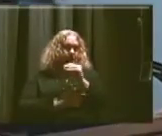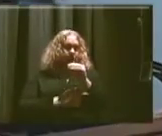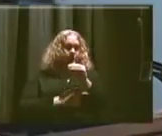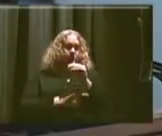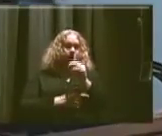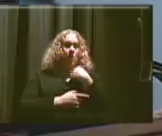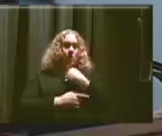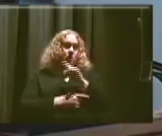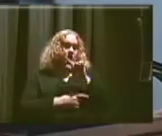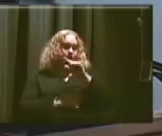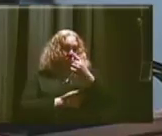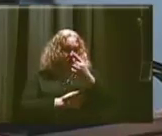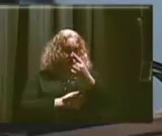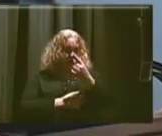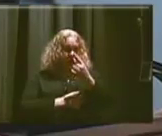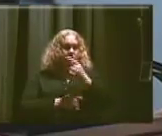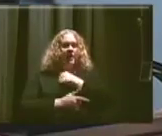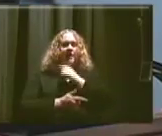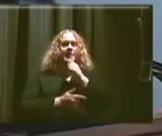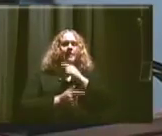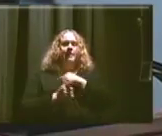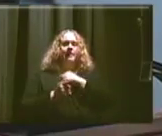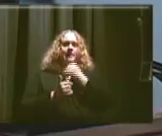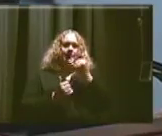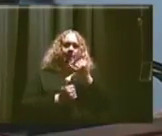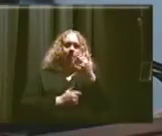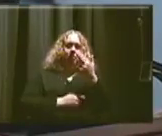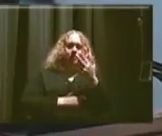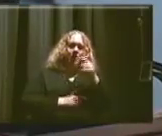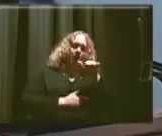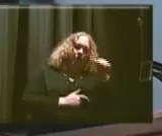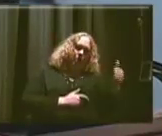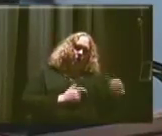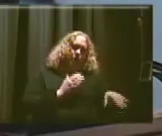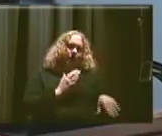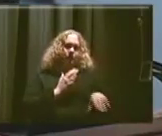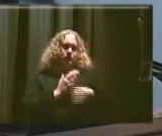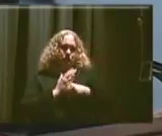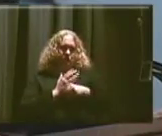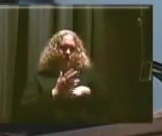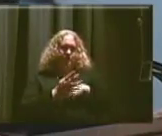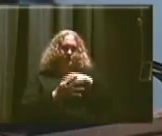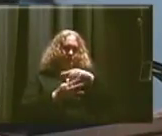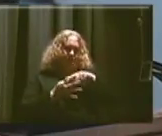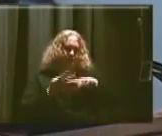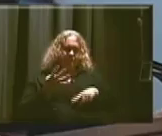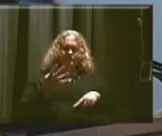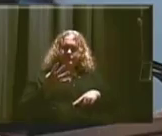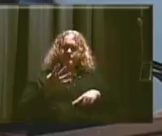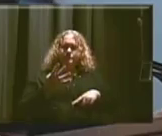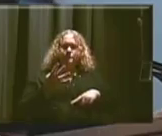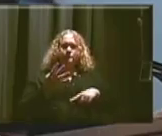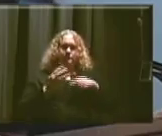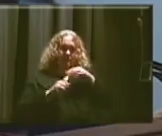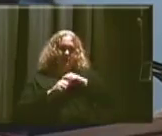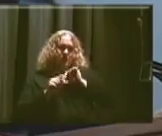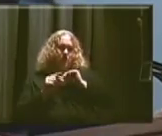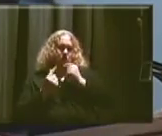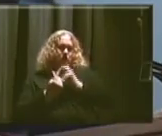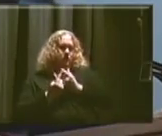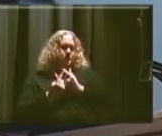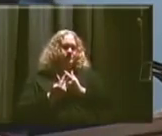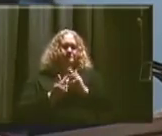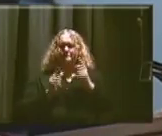districts have joined this group. What a district of innovation really means is that we have the